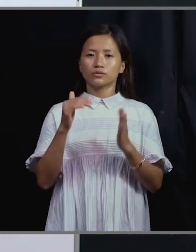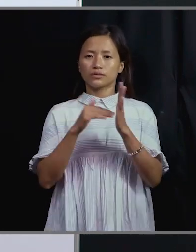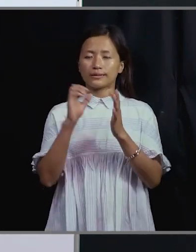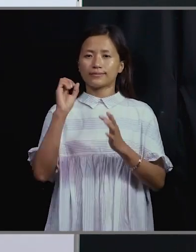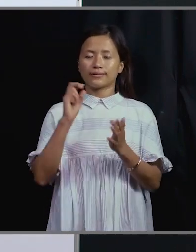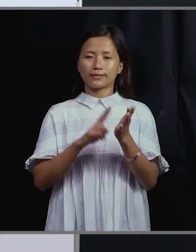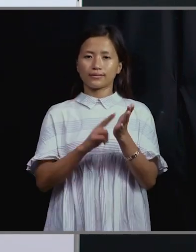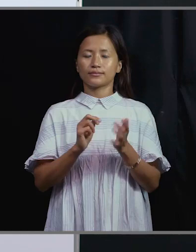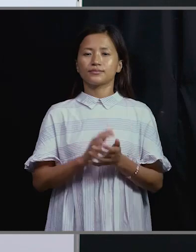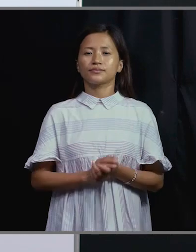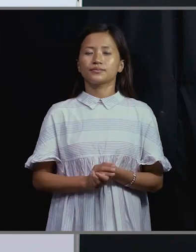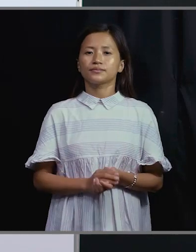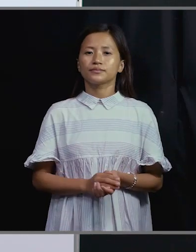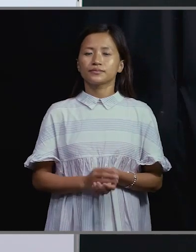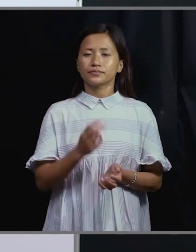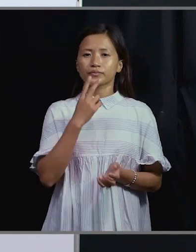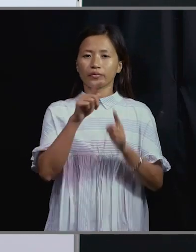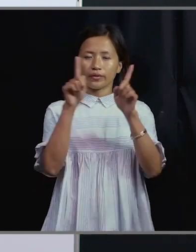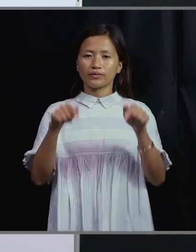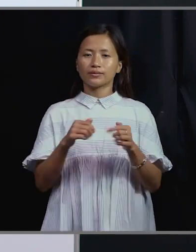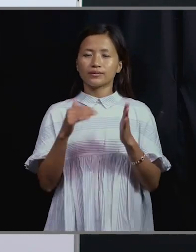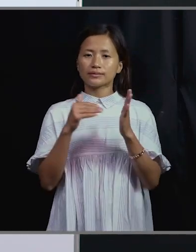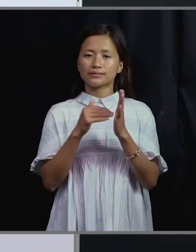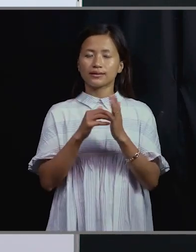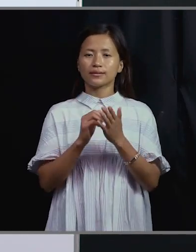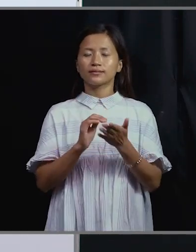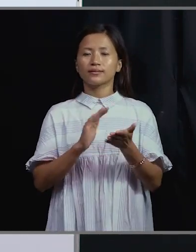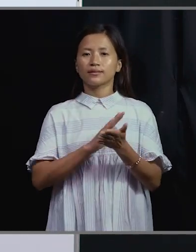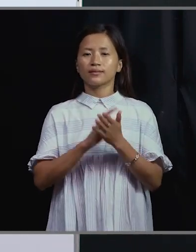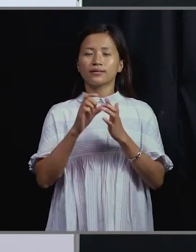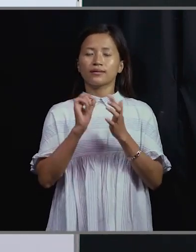C2H5,2Zn. This is diethyl zinc.